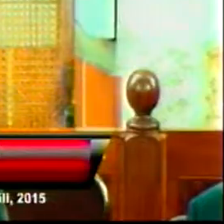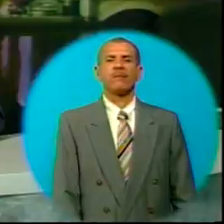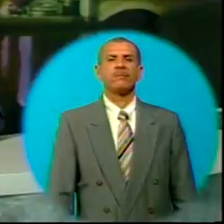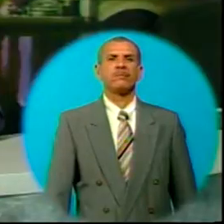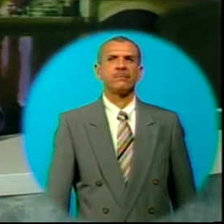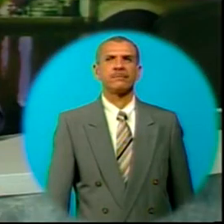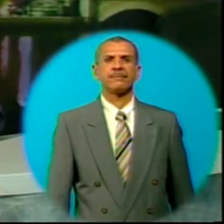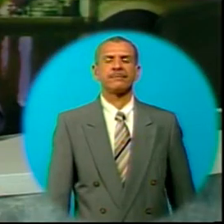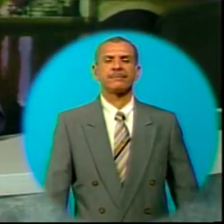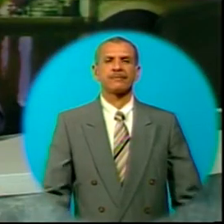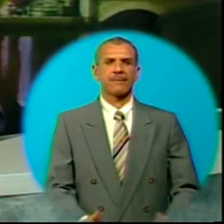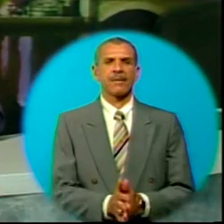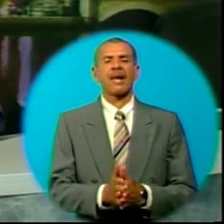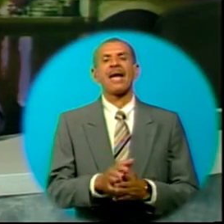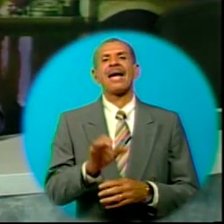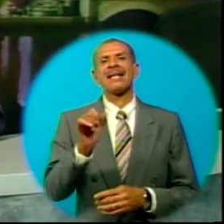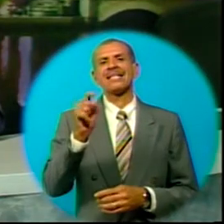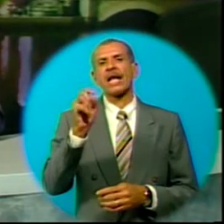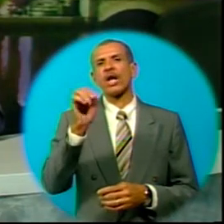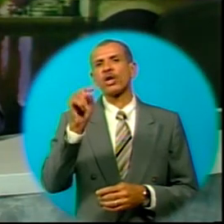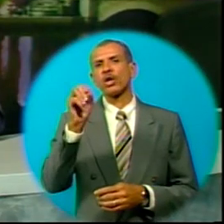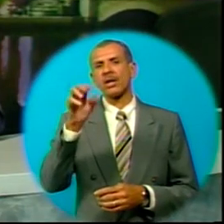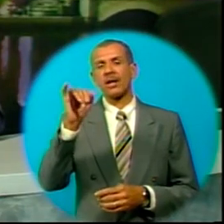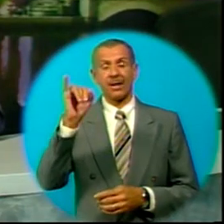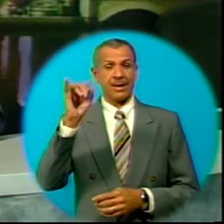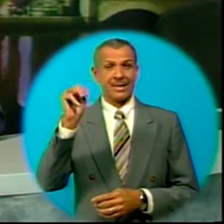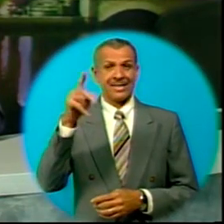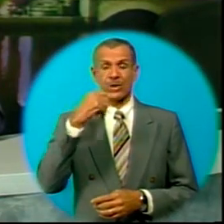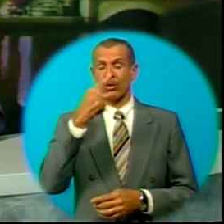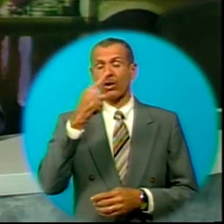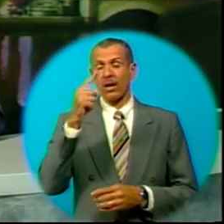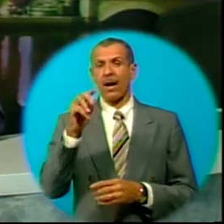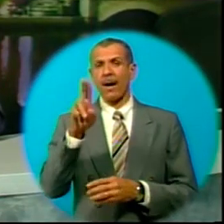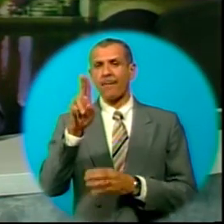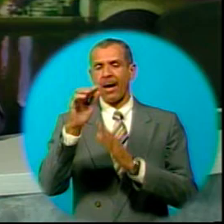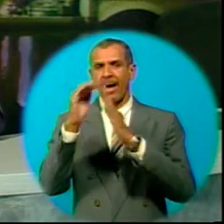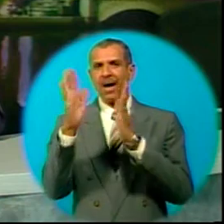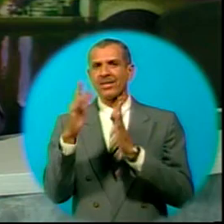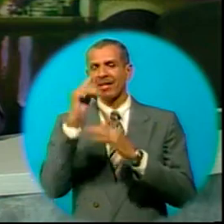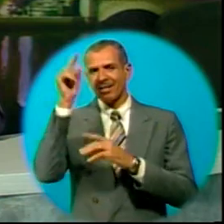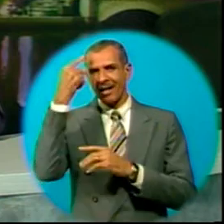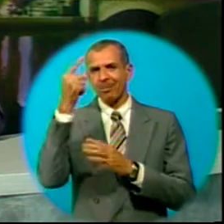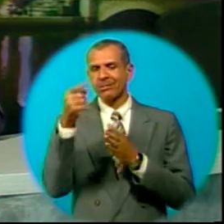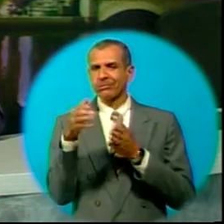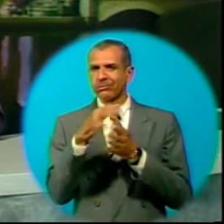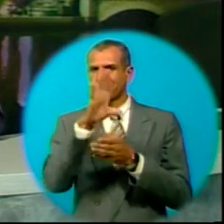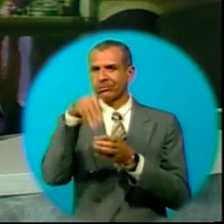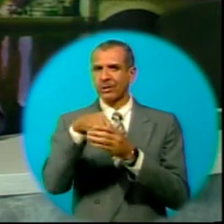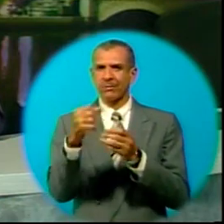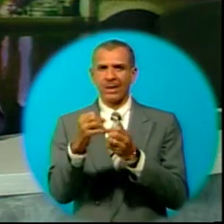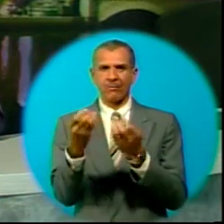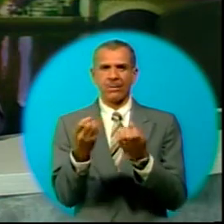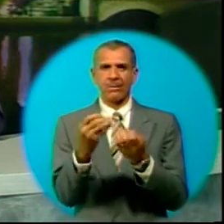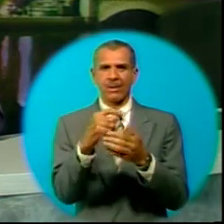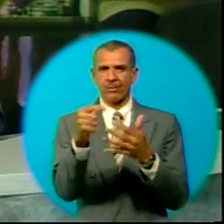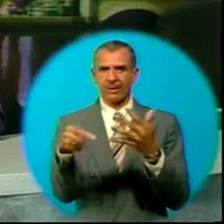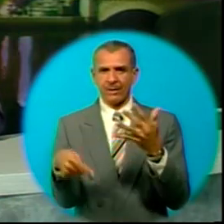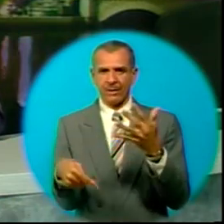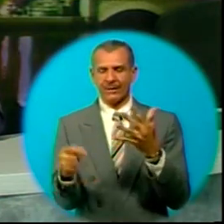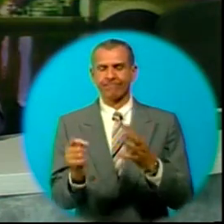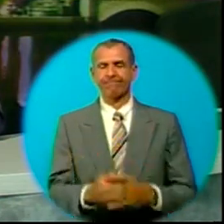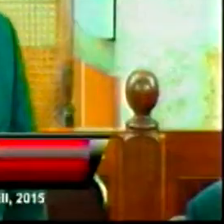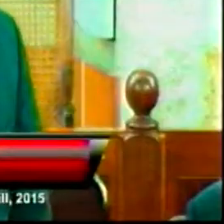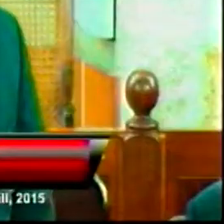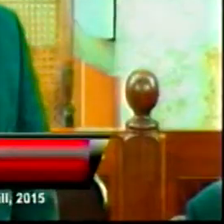projects, Senator Ince told the upper house the government guarantees encompass a number of areas.